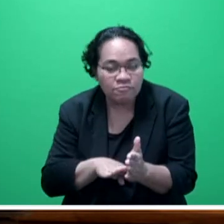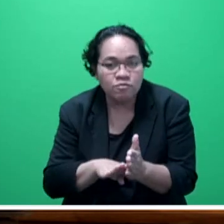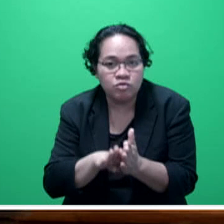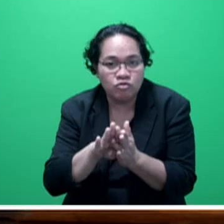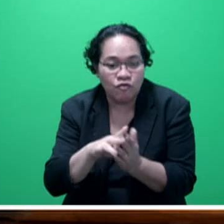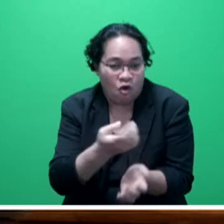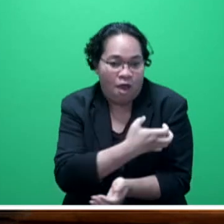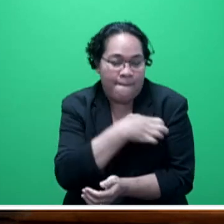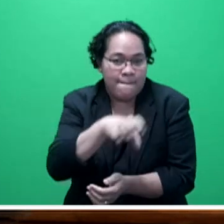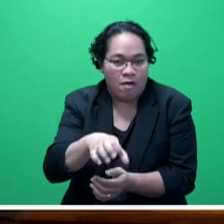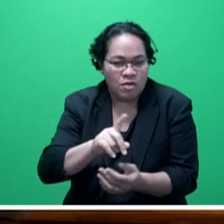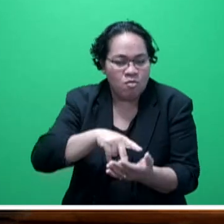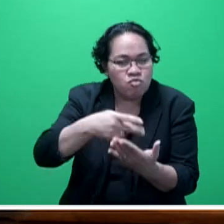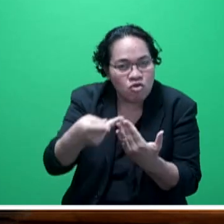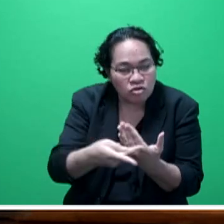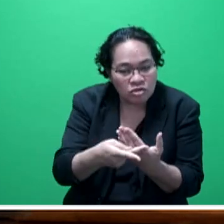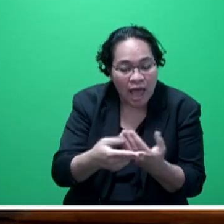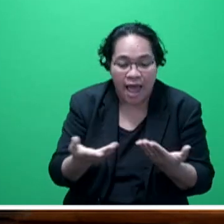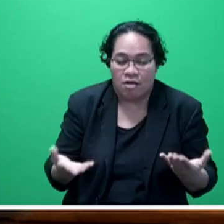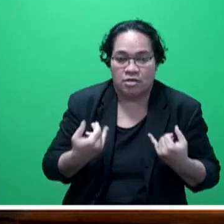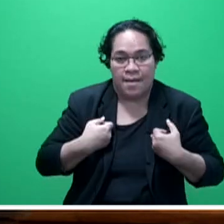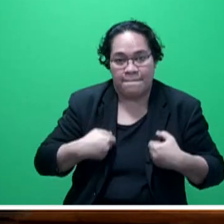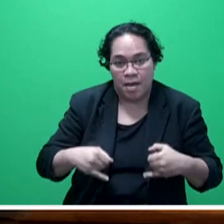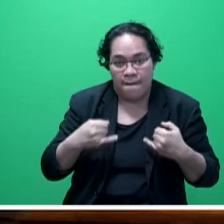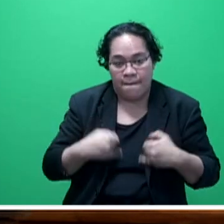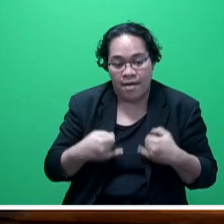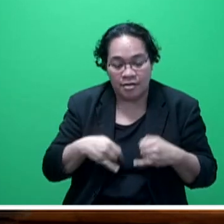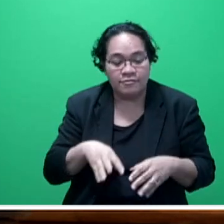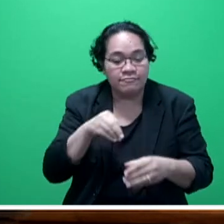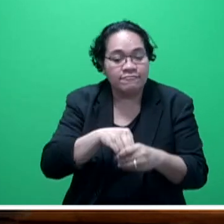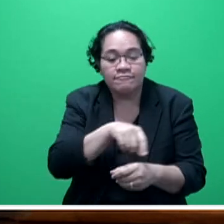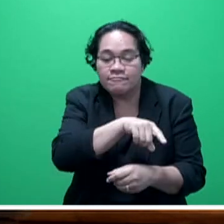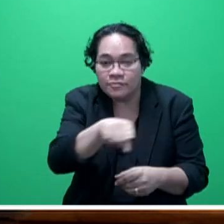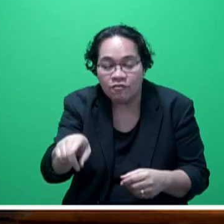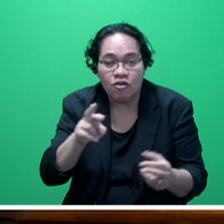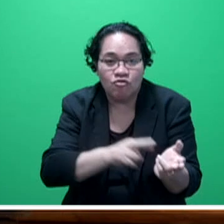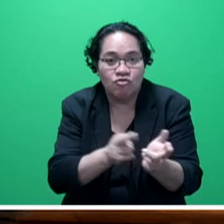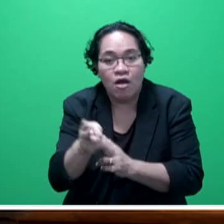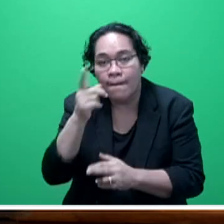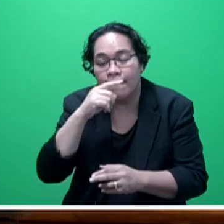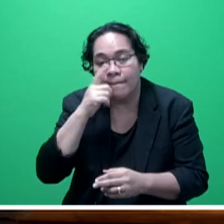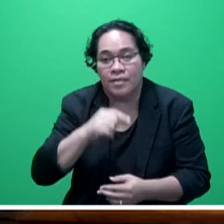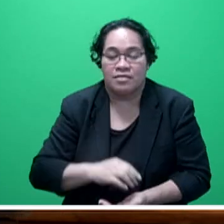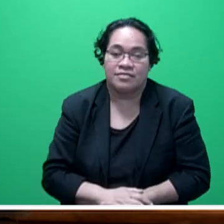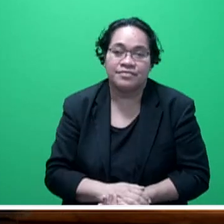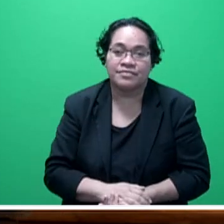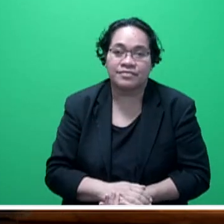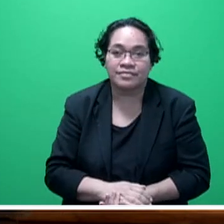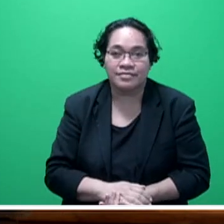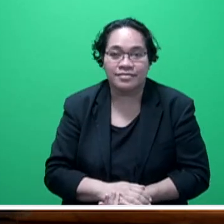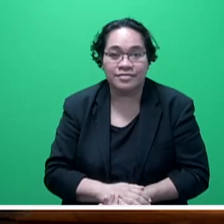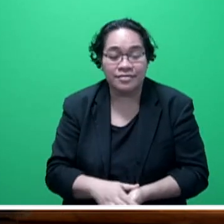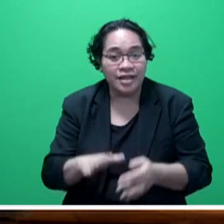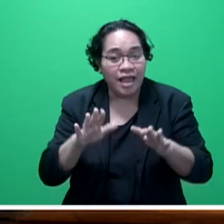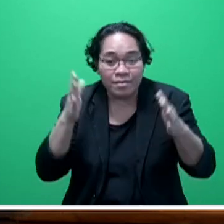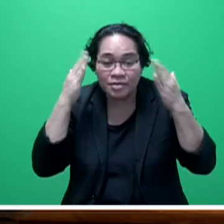empowerment projects implemented by our rural and maritime citizens. Mr. Speaker, sir, we